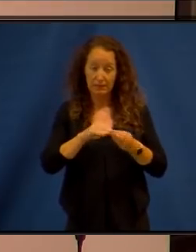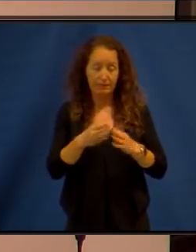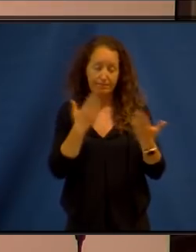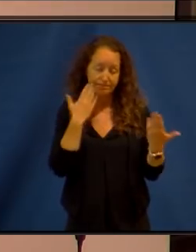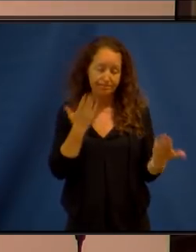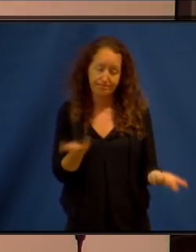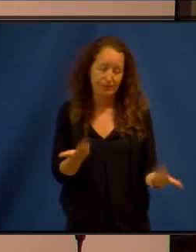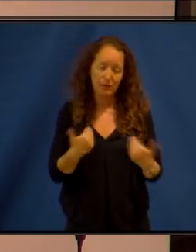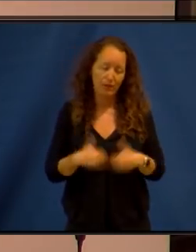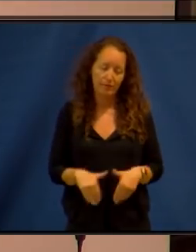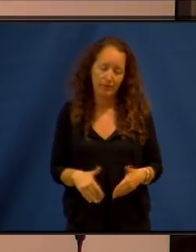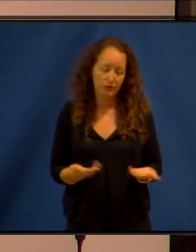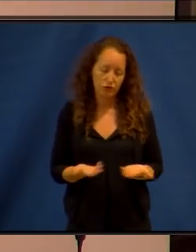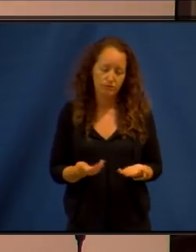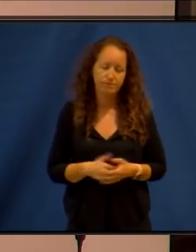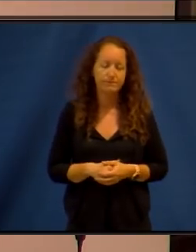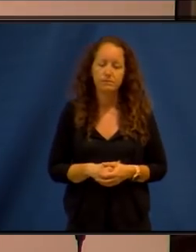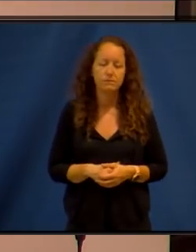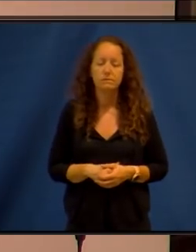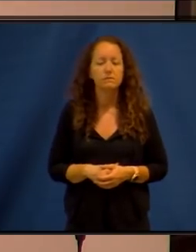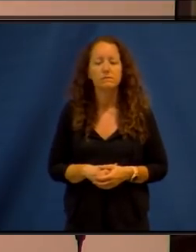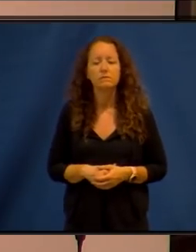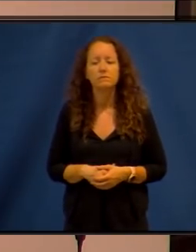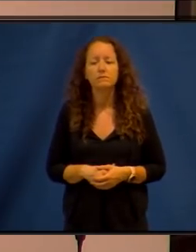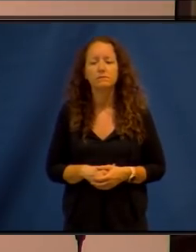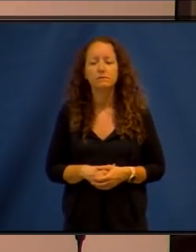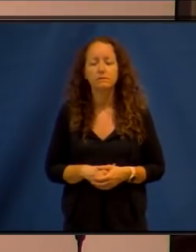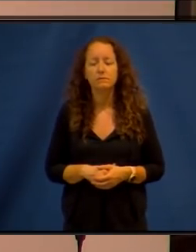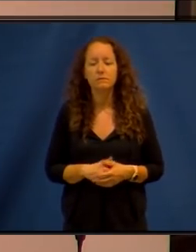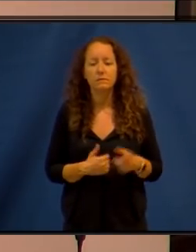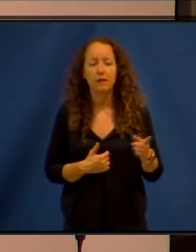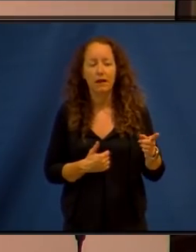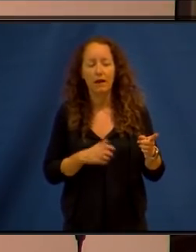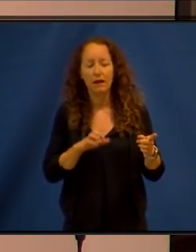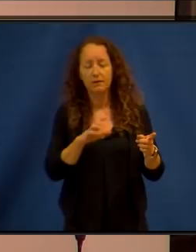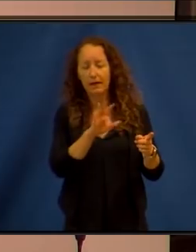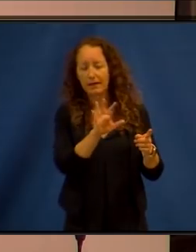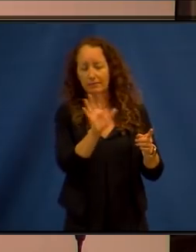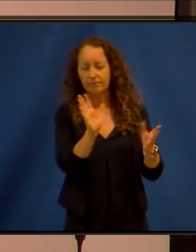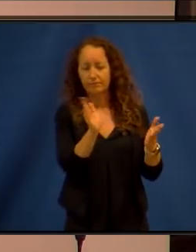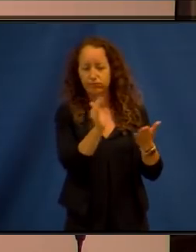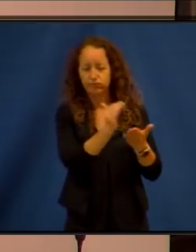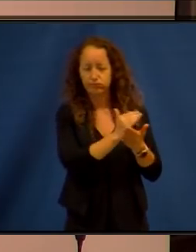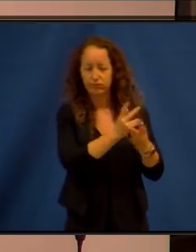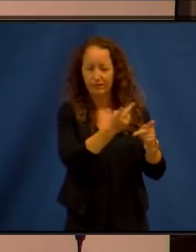of me, but I can see if I can generate that for you, okay?